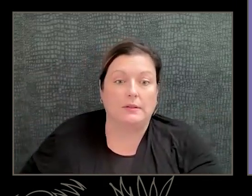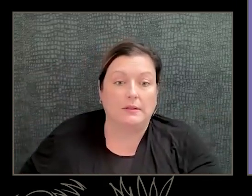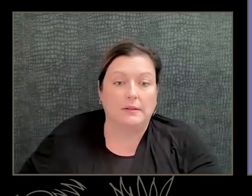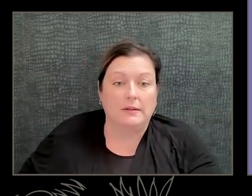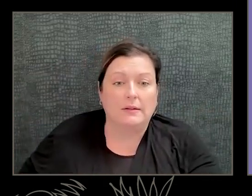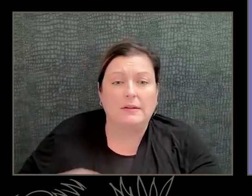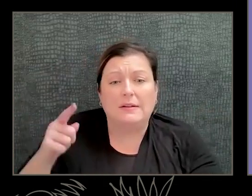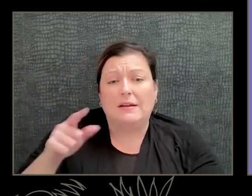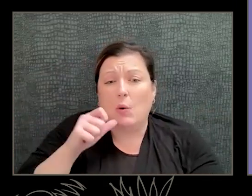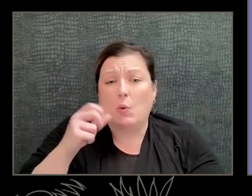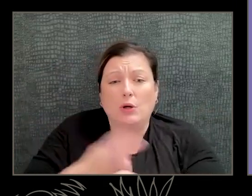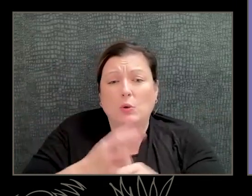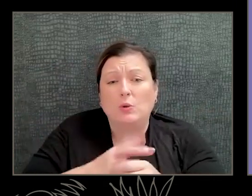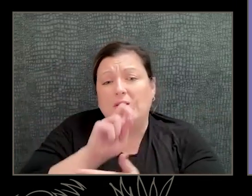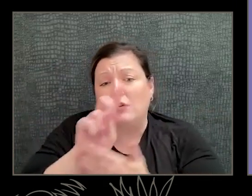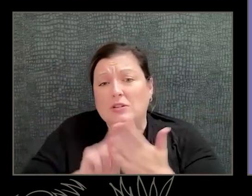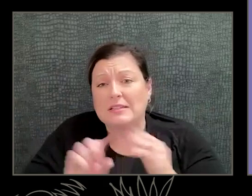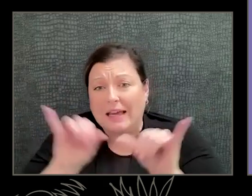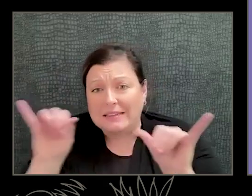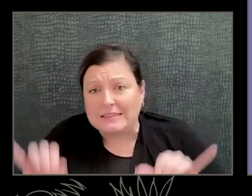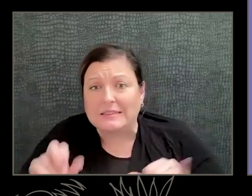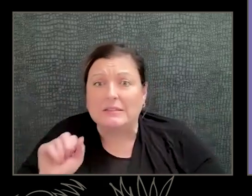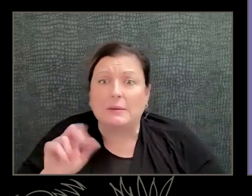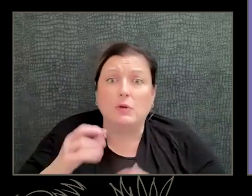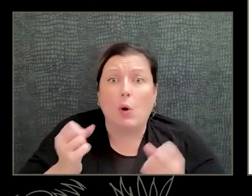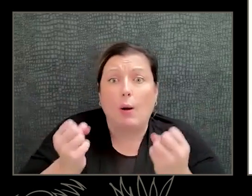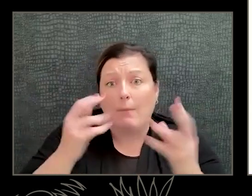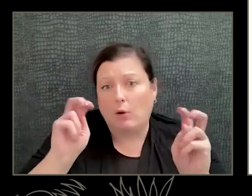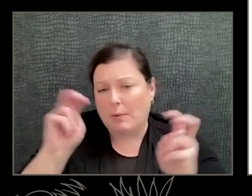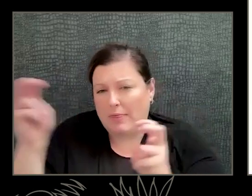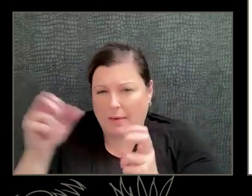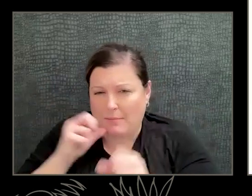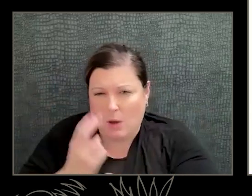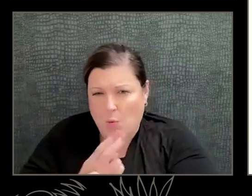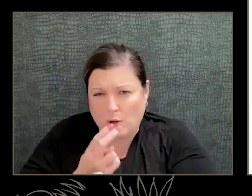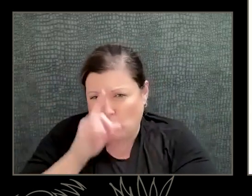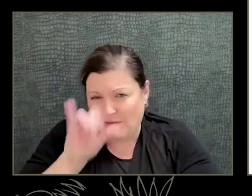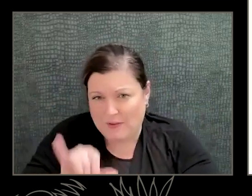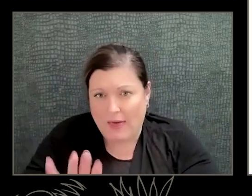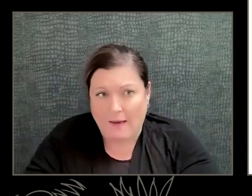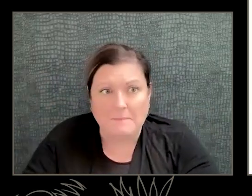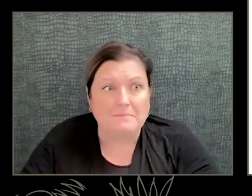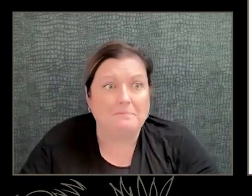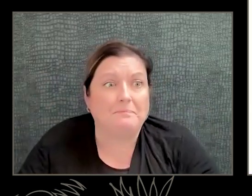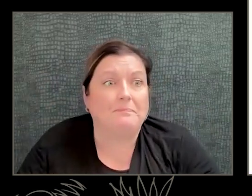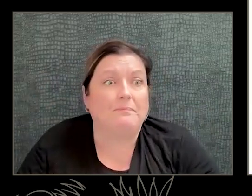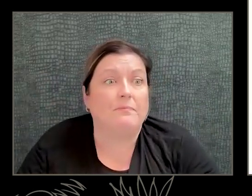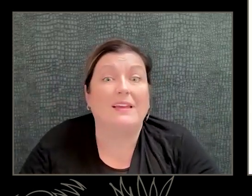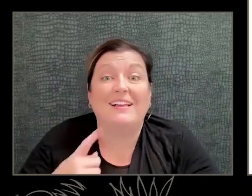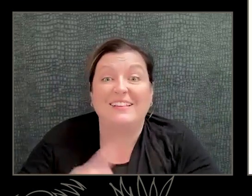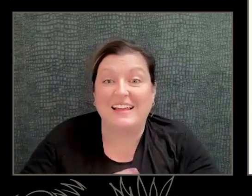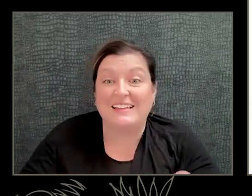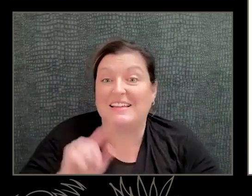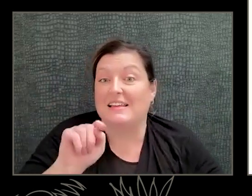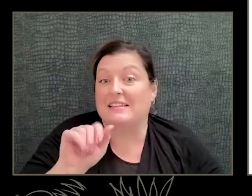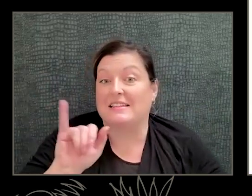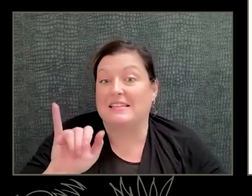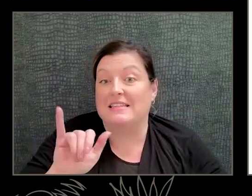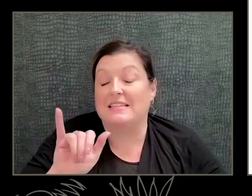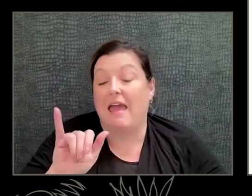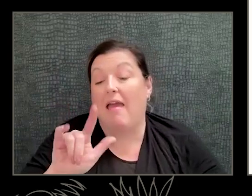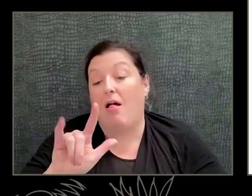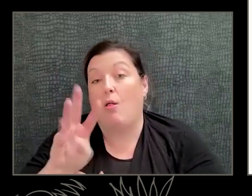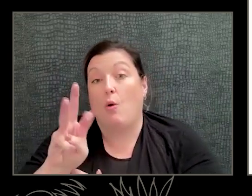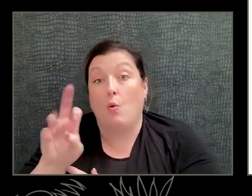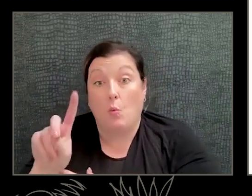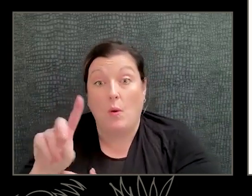design systems, high interactivity, or multiple themes. So now let's talk about Tailwind. So the Tailwind setup, if you've